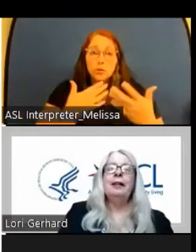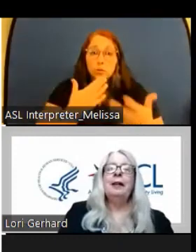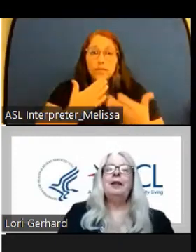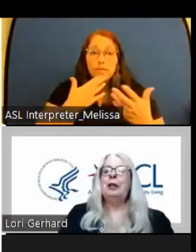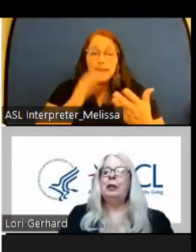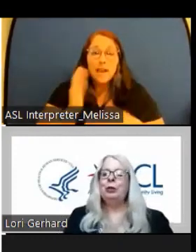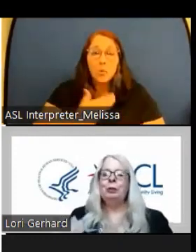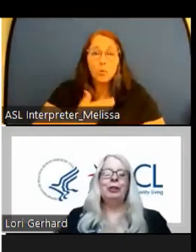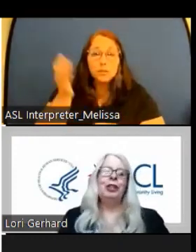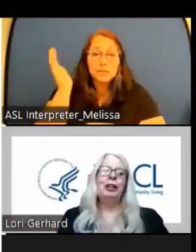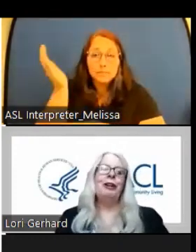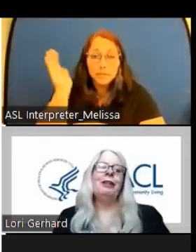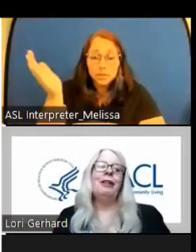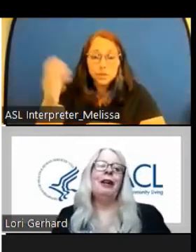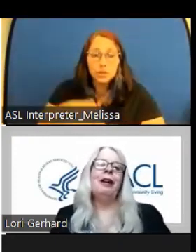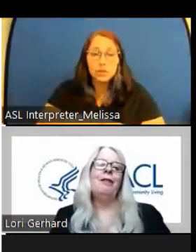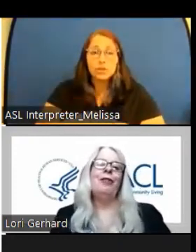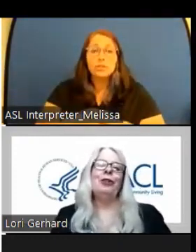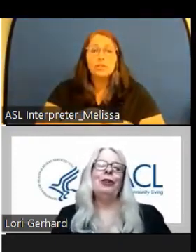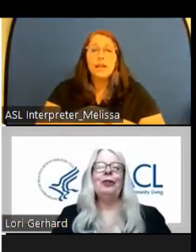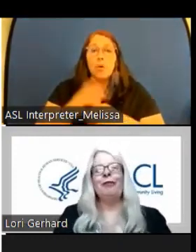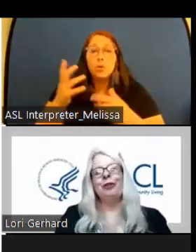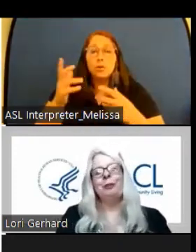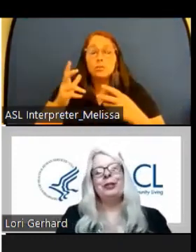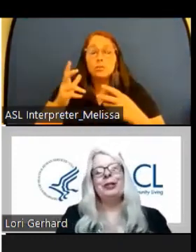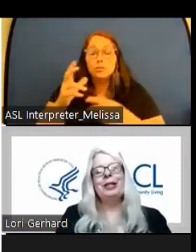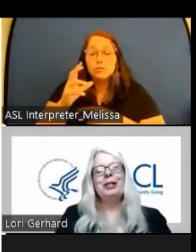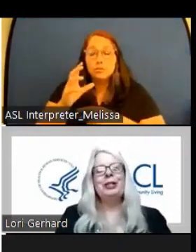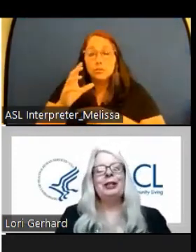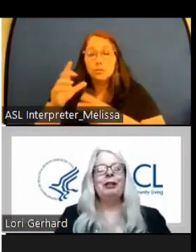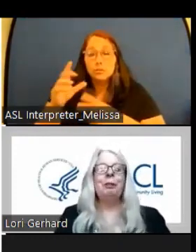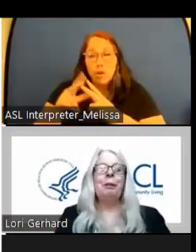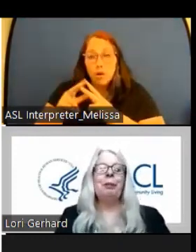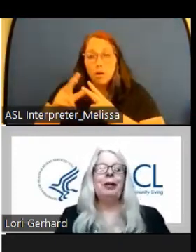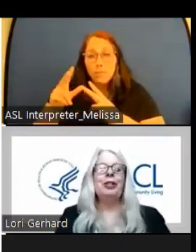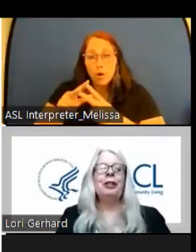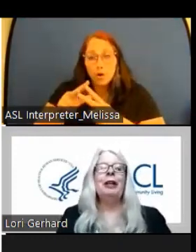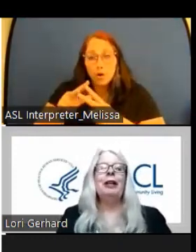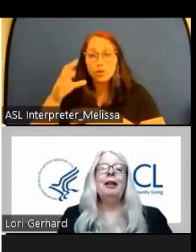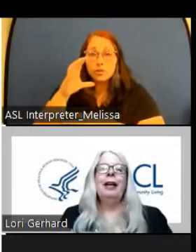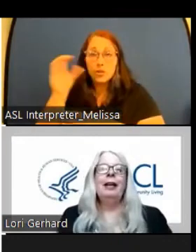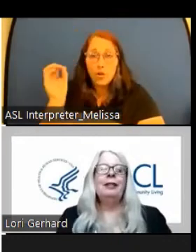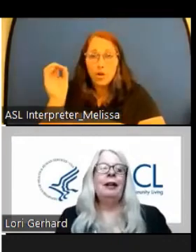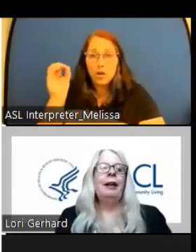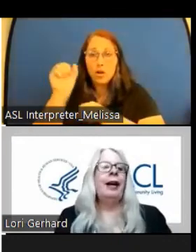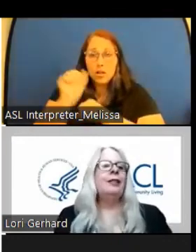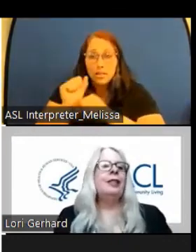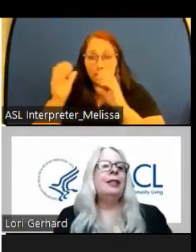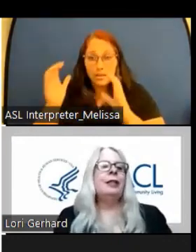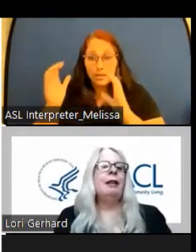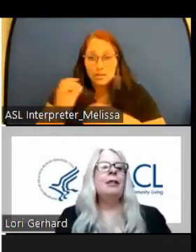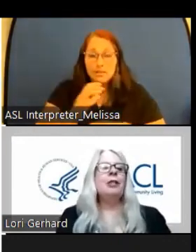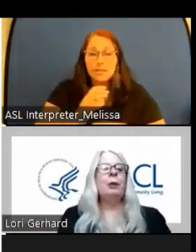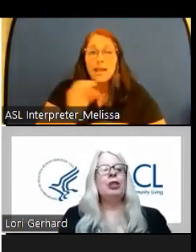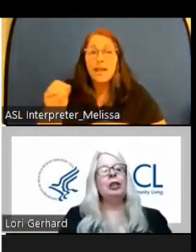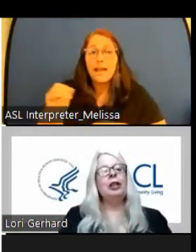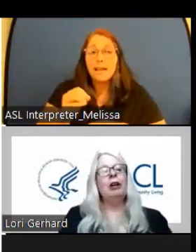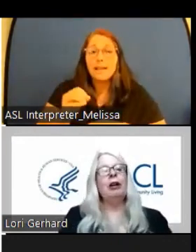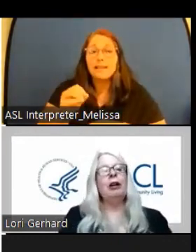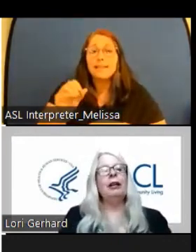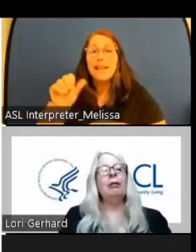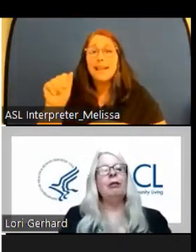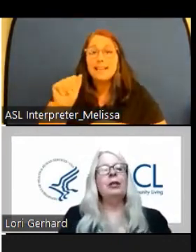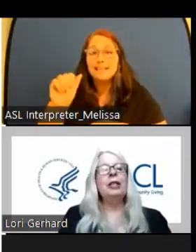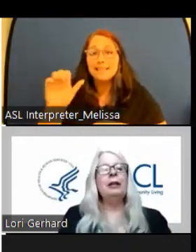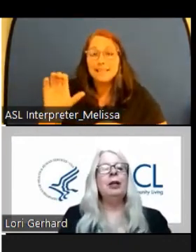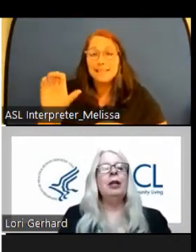HUD. Thank you so much, Sharon, for your presentation today and your preparation. The ACL housing team, especially our